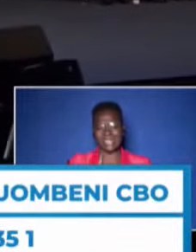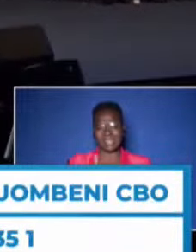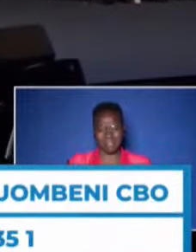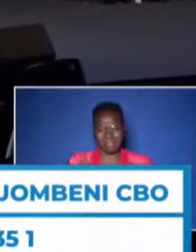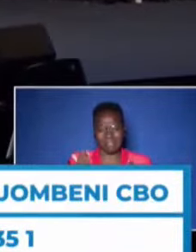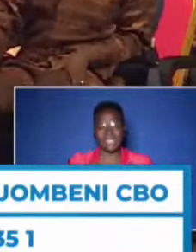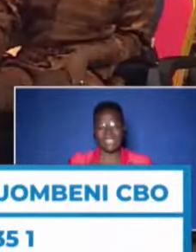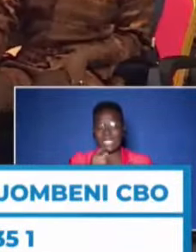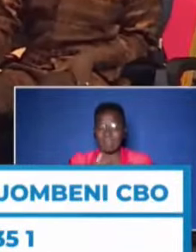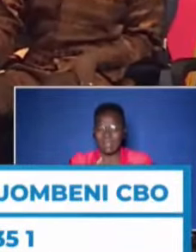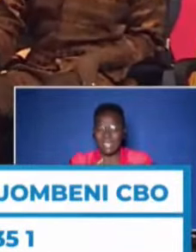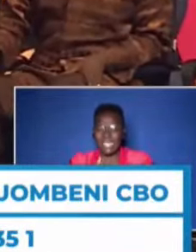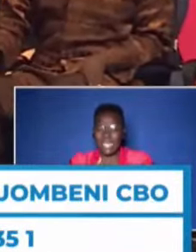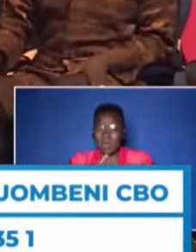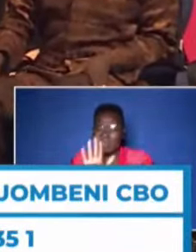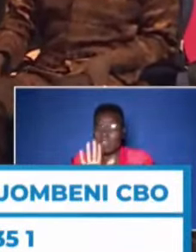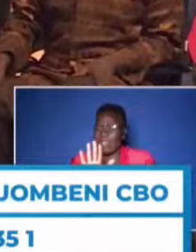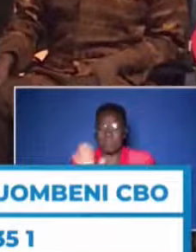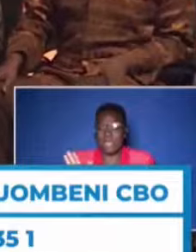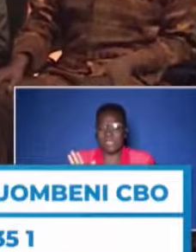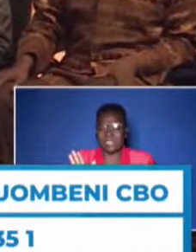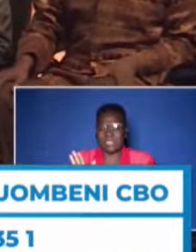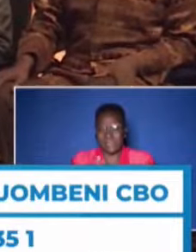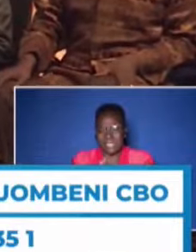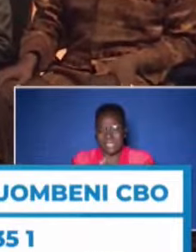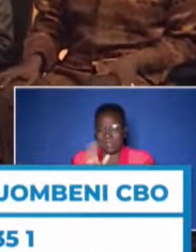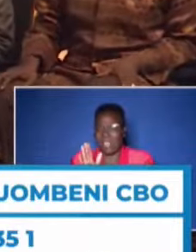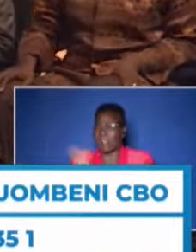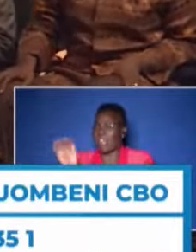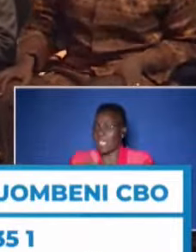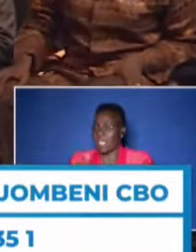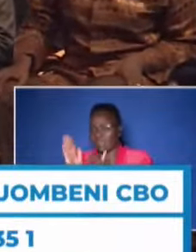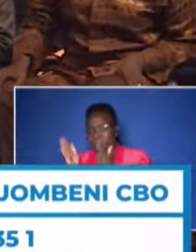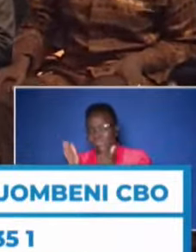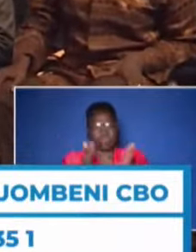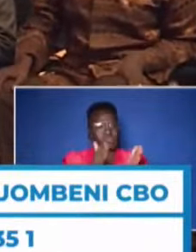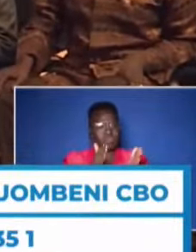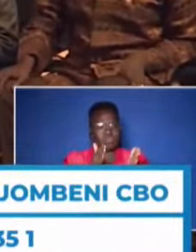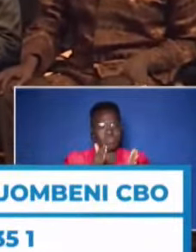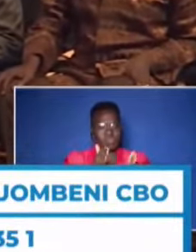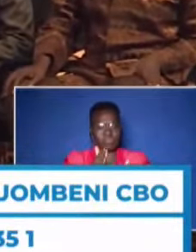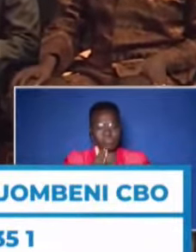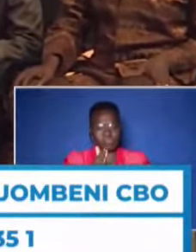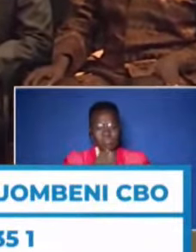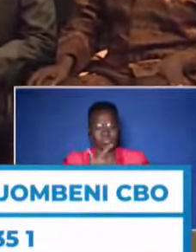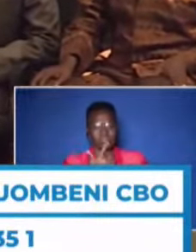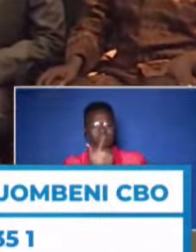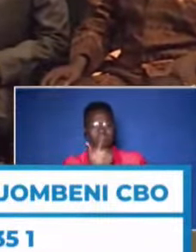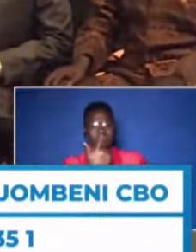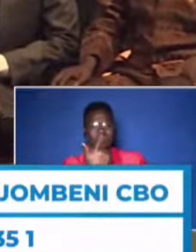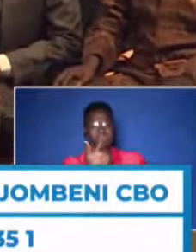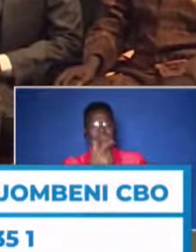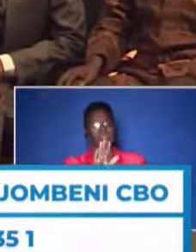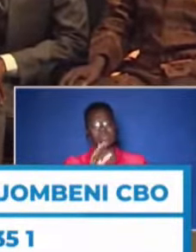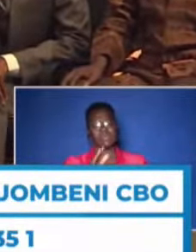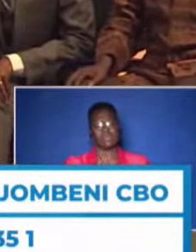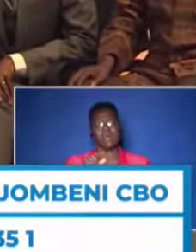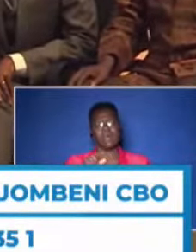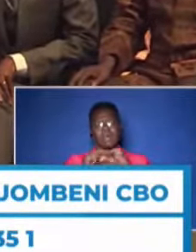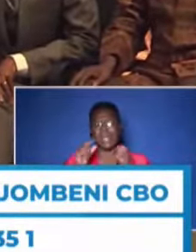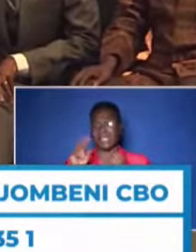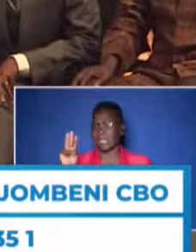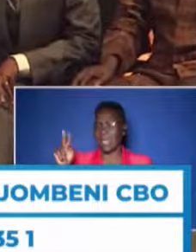5 seconds he looks at the camera Benny is in trouble help